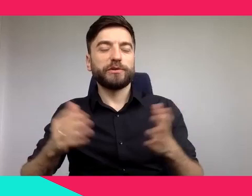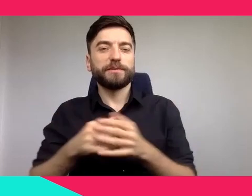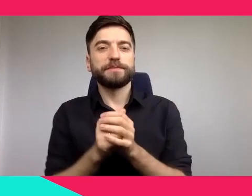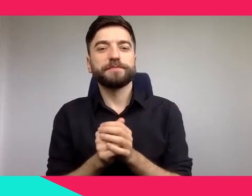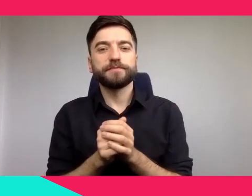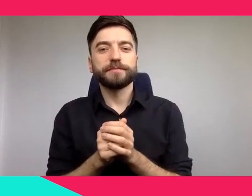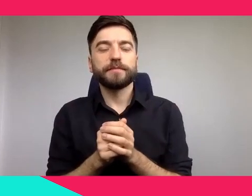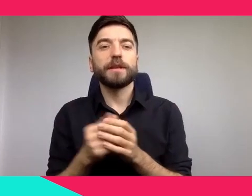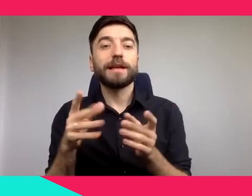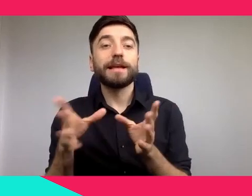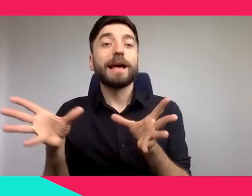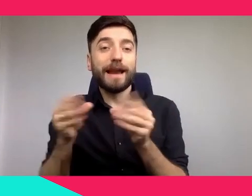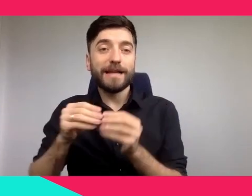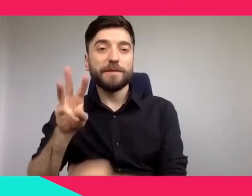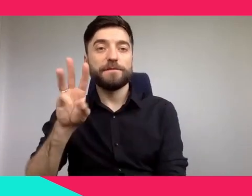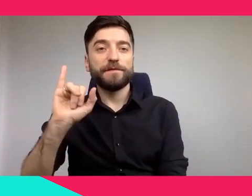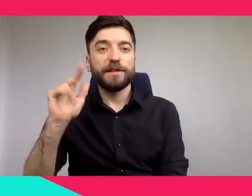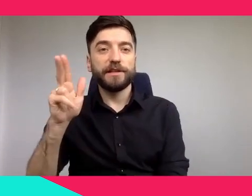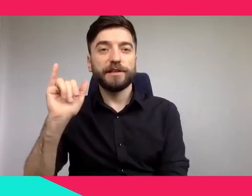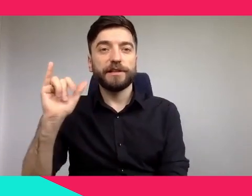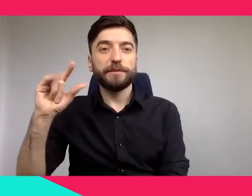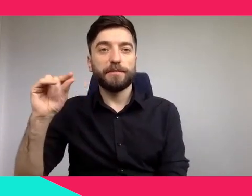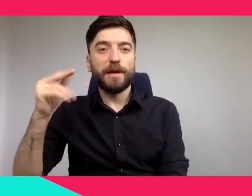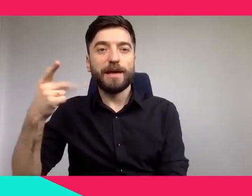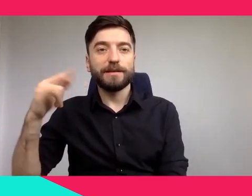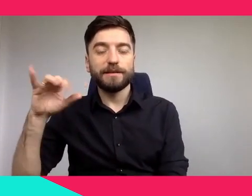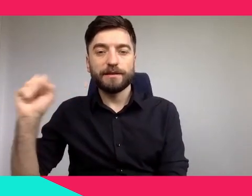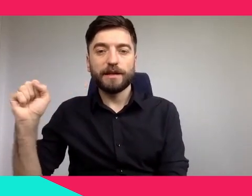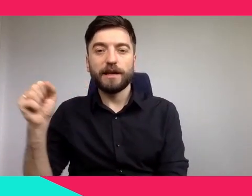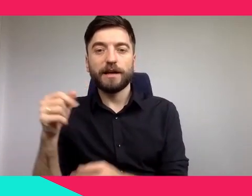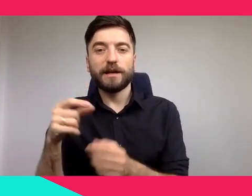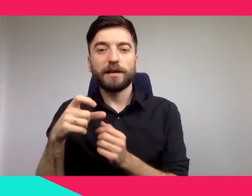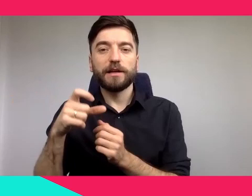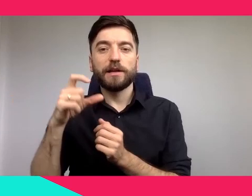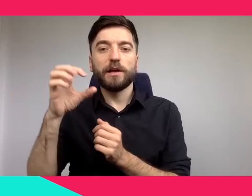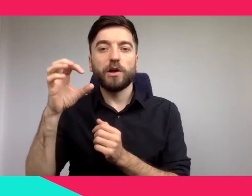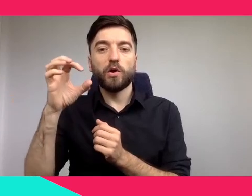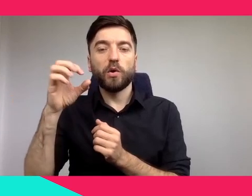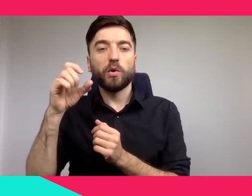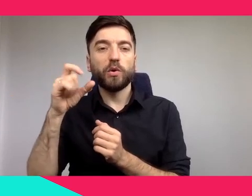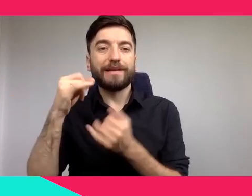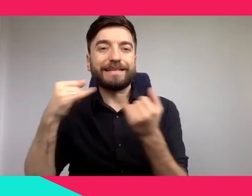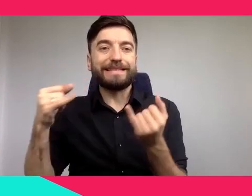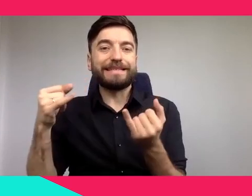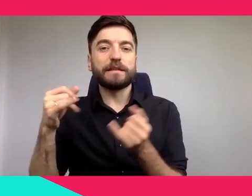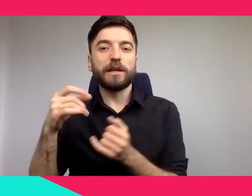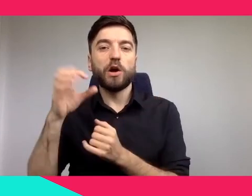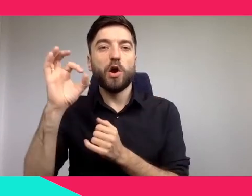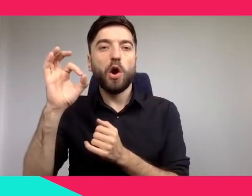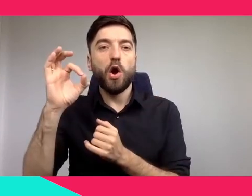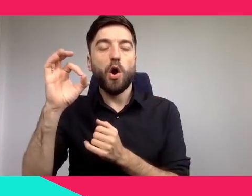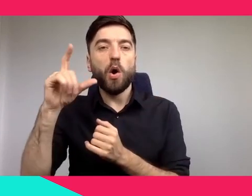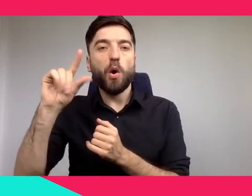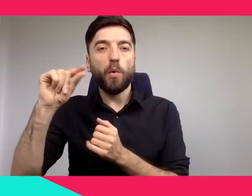Creative Commons, and in the Netherlands with a grassroots organization called Open Culture Data. And that was a group of